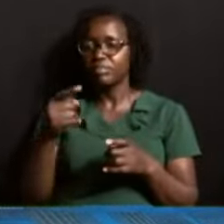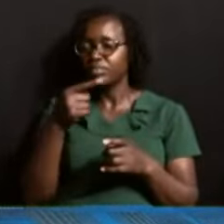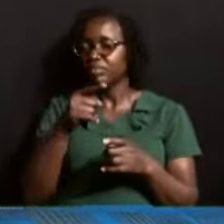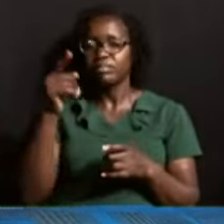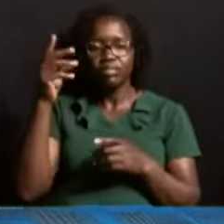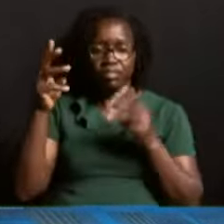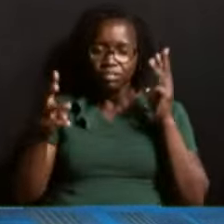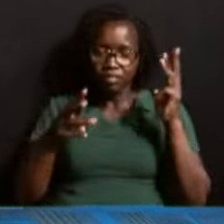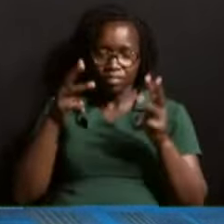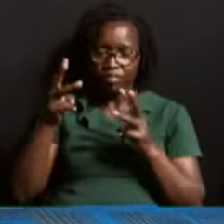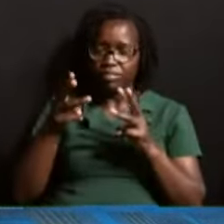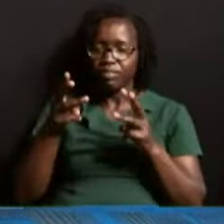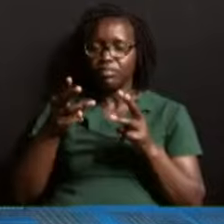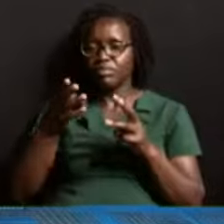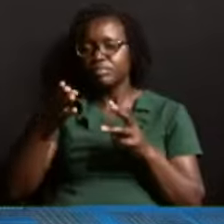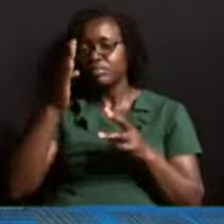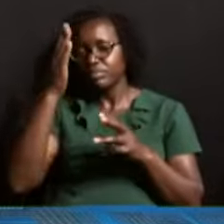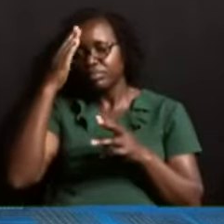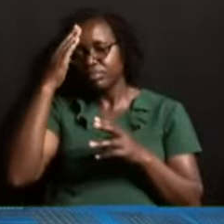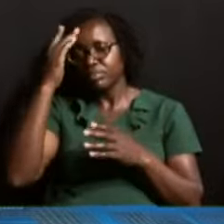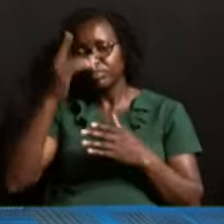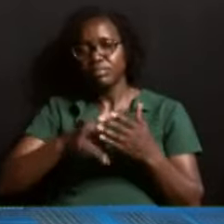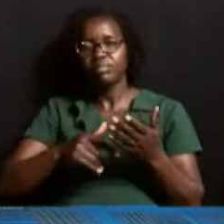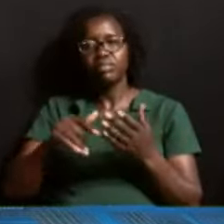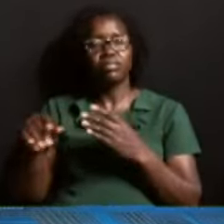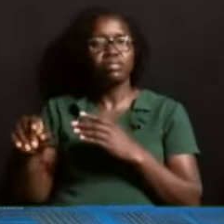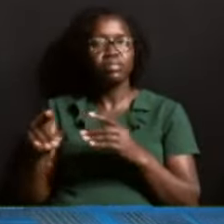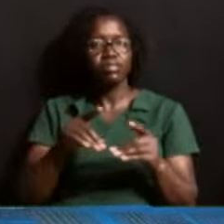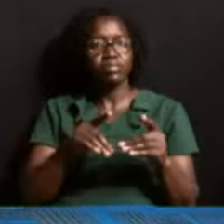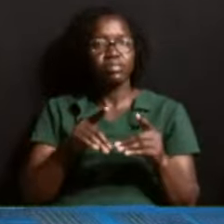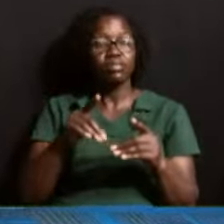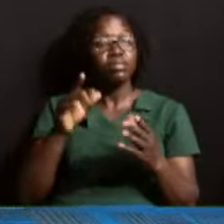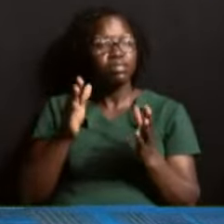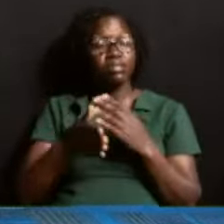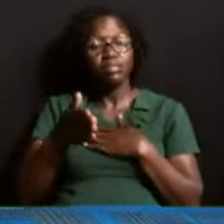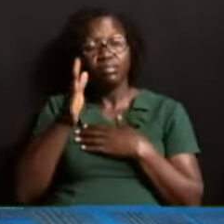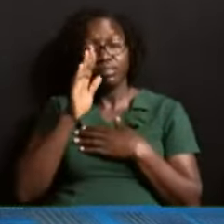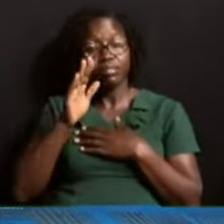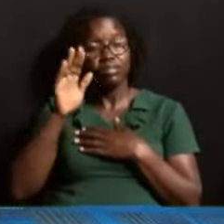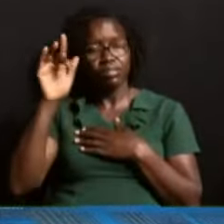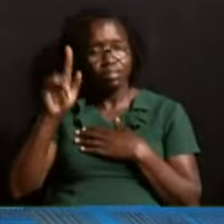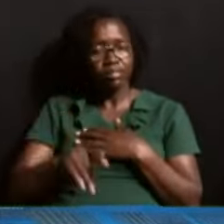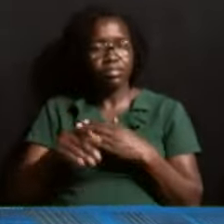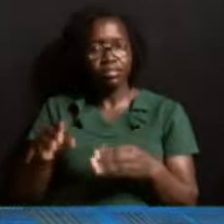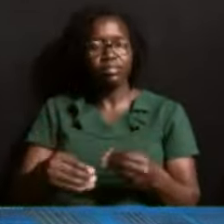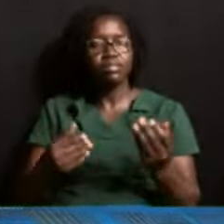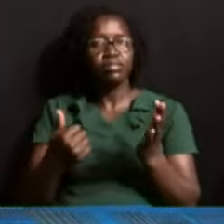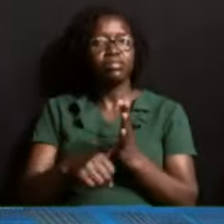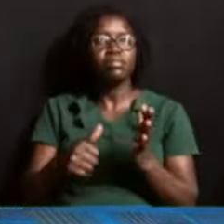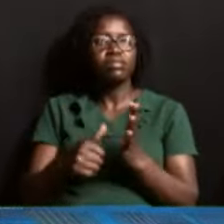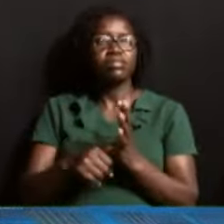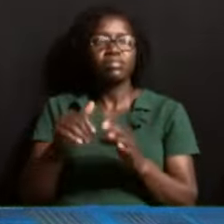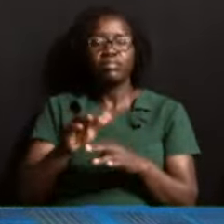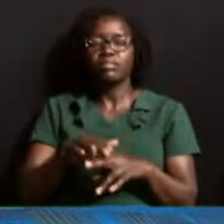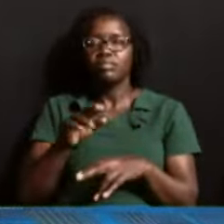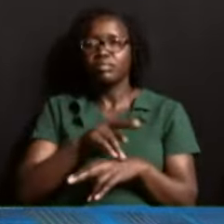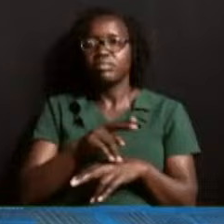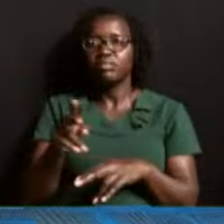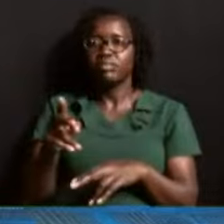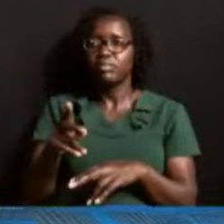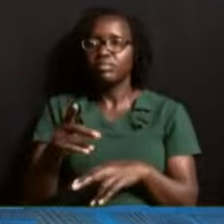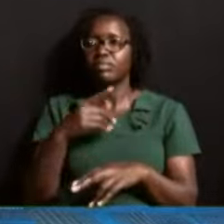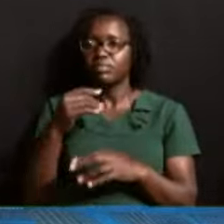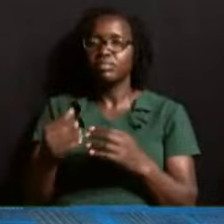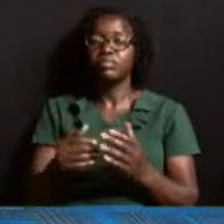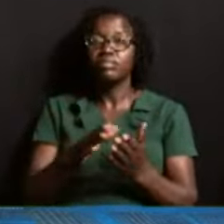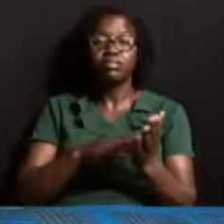worry, because God knows what he is doing. He does not bring trouble upon you in order to